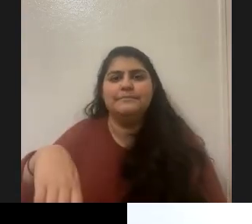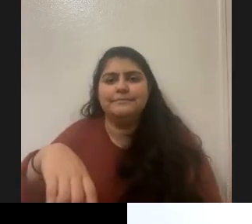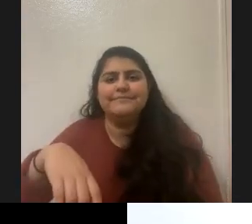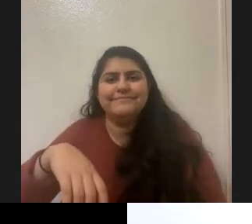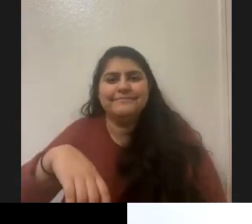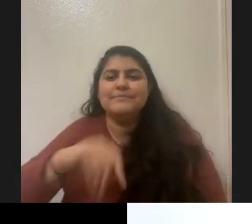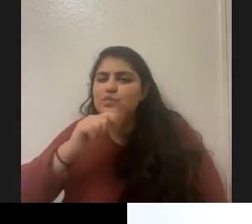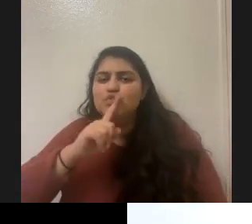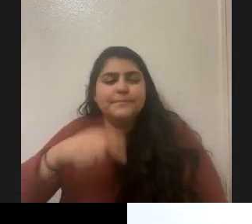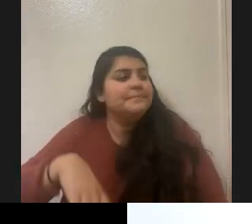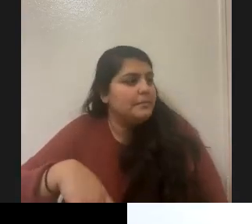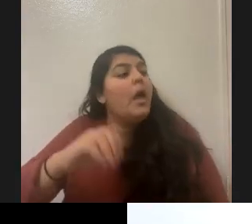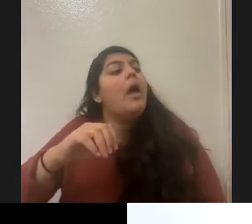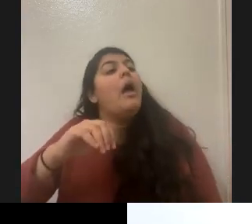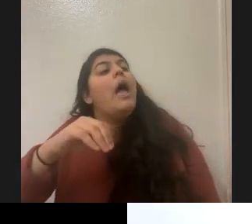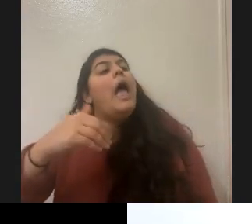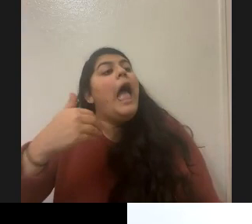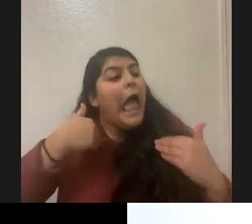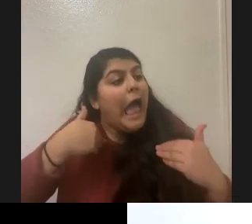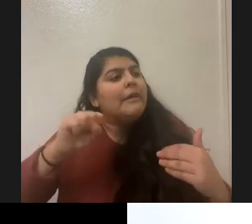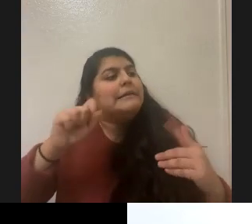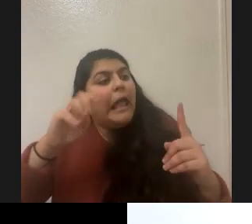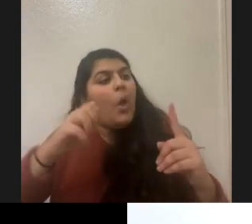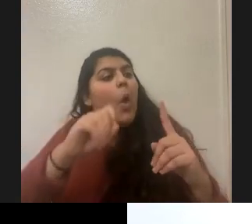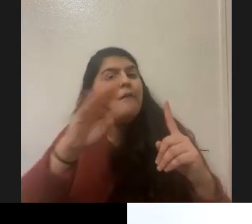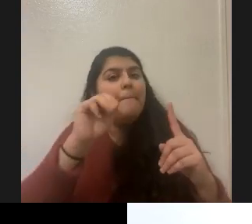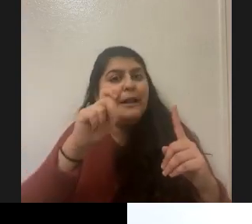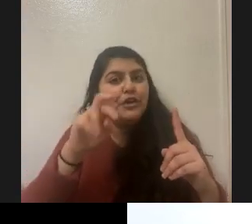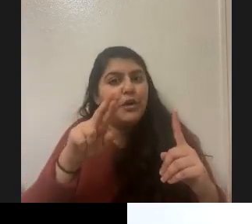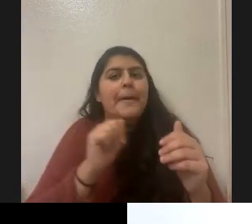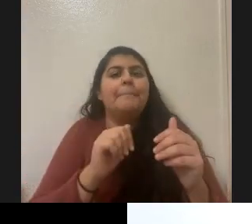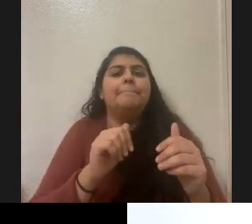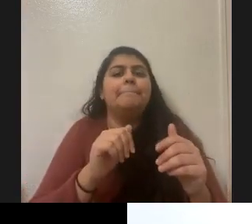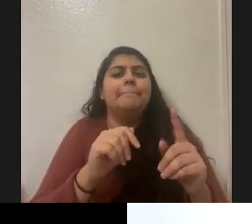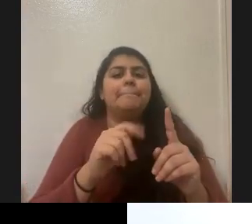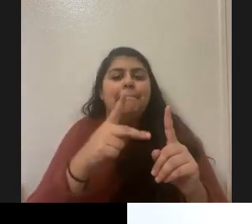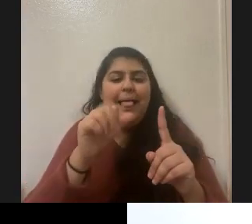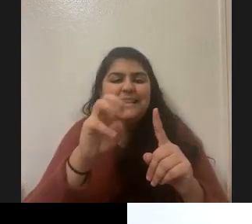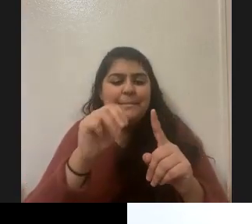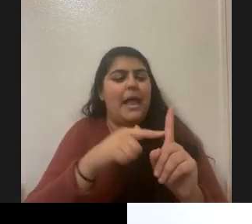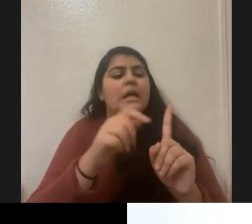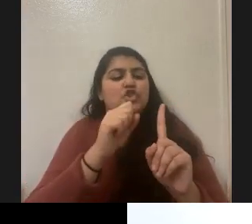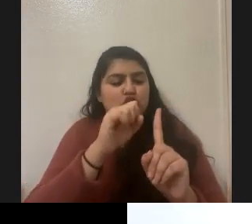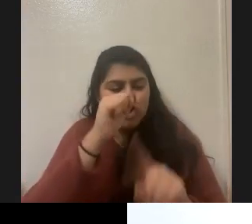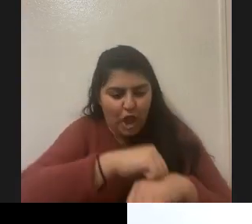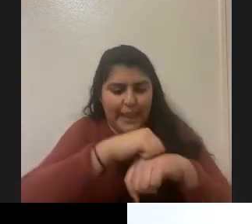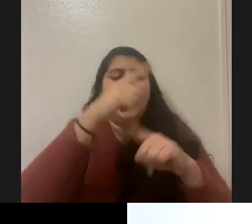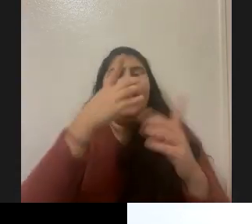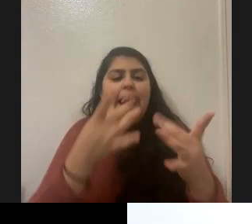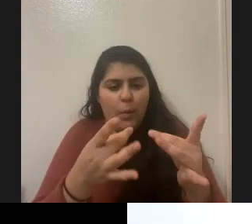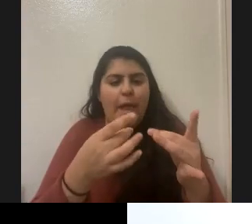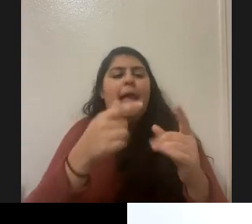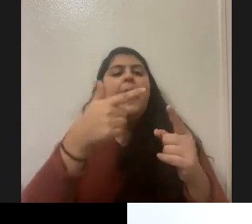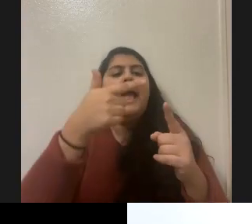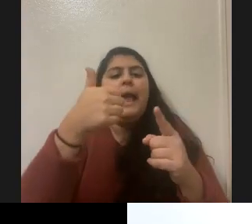Is there a state of matter past plasma? So we know solid, liquid, gas, and then plasma, you add heat. Is there a state of